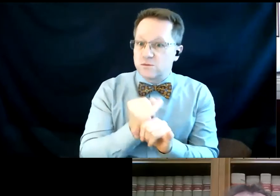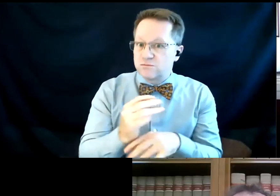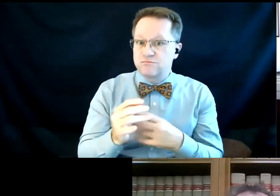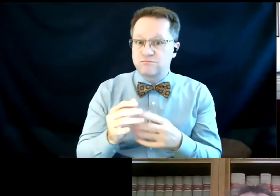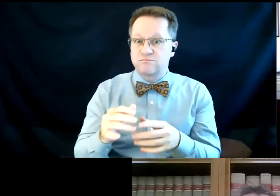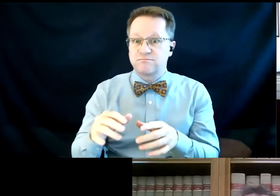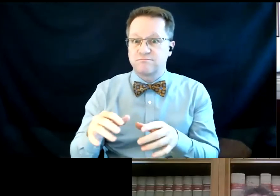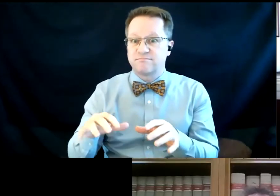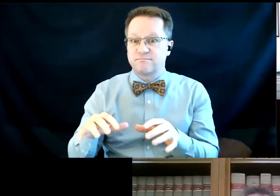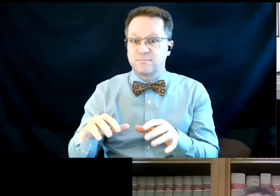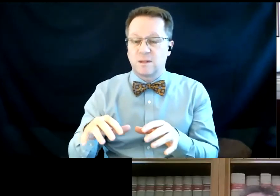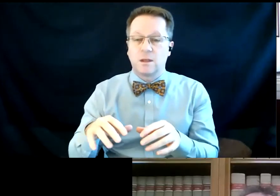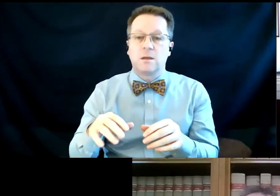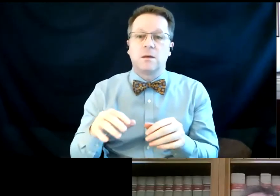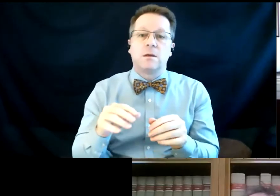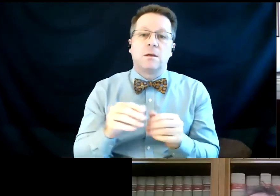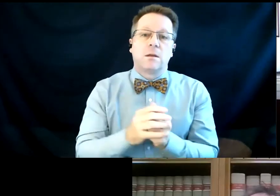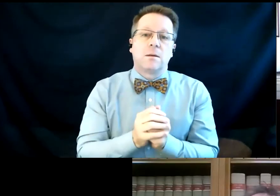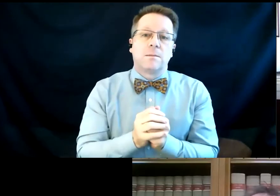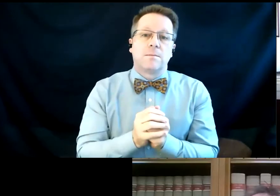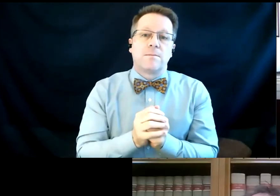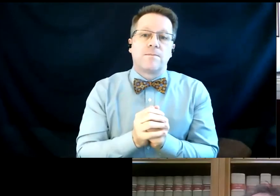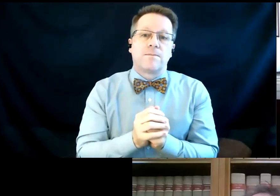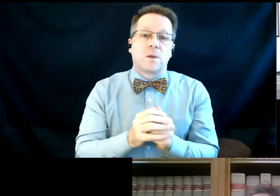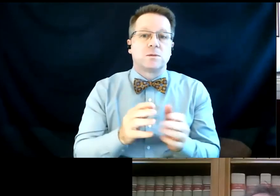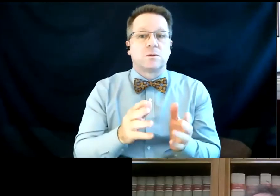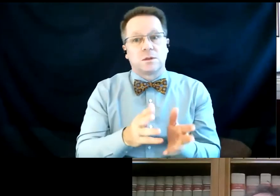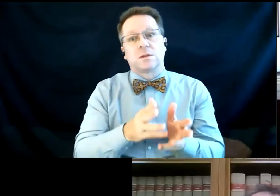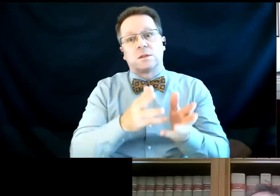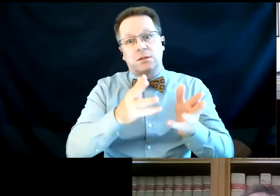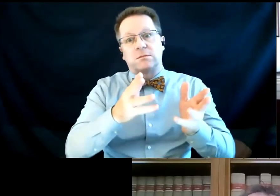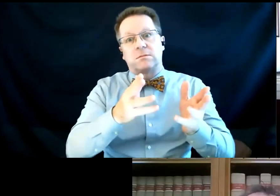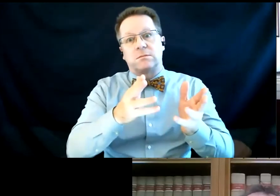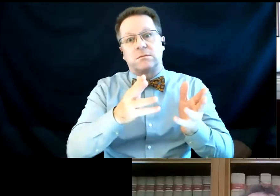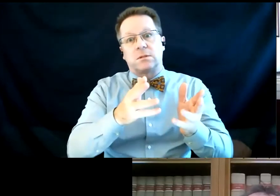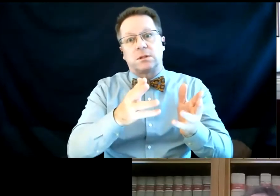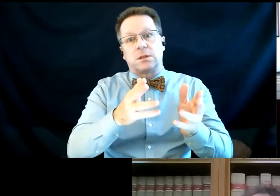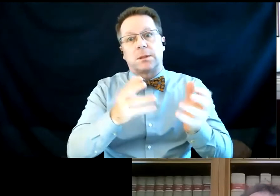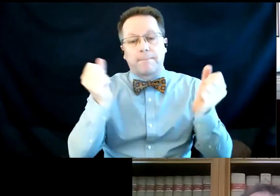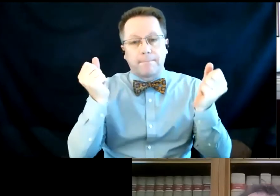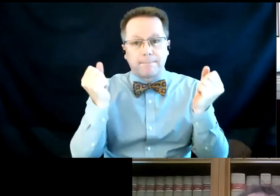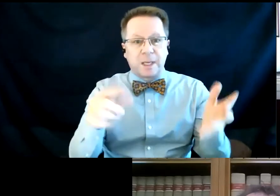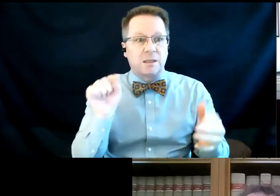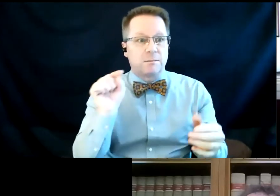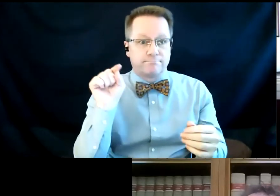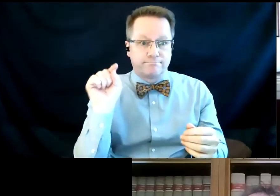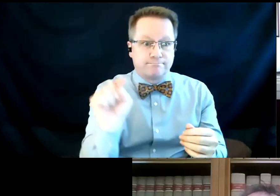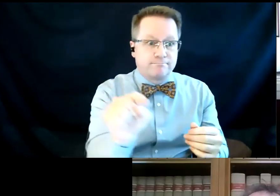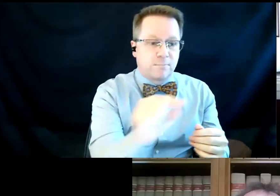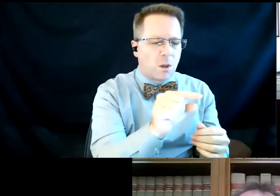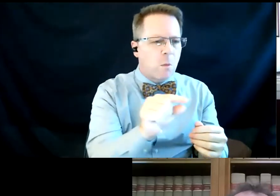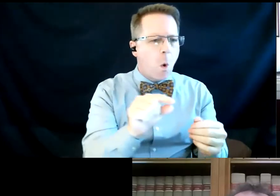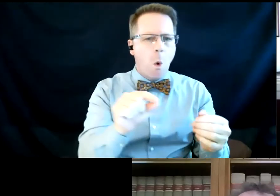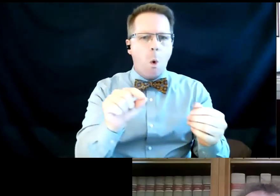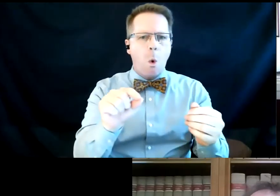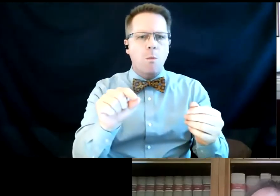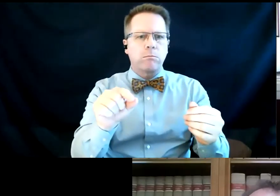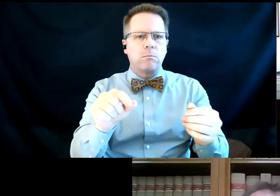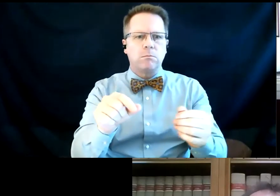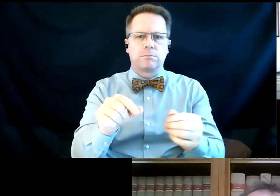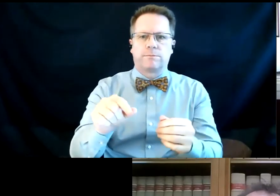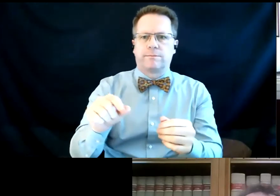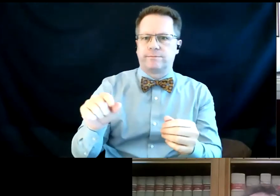criminal justice arena, a lot of areas where there's a bipartisan agreement, remarkably enough, in this